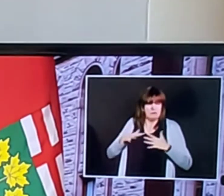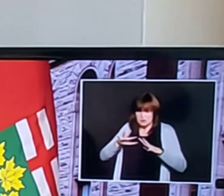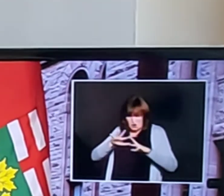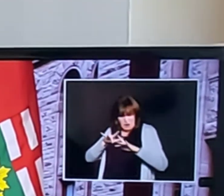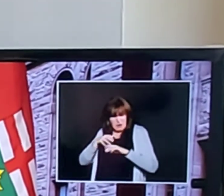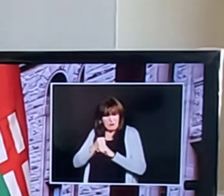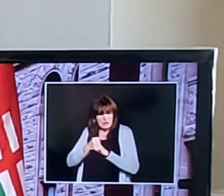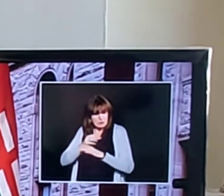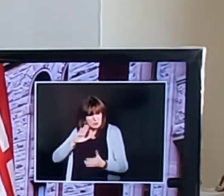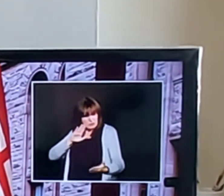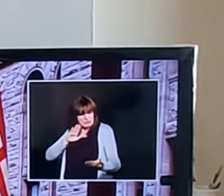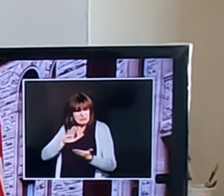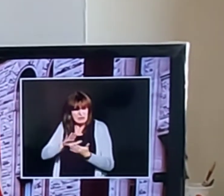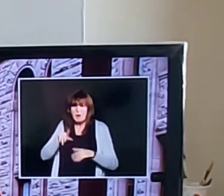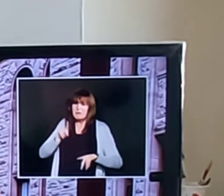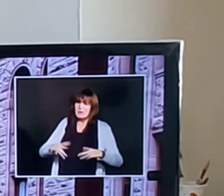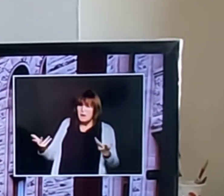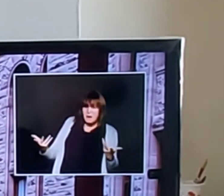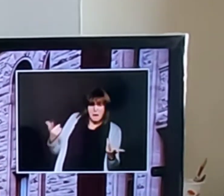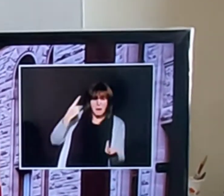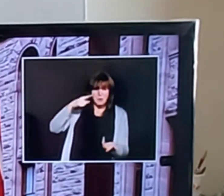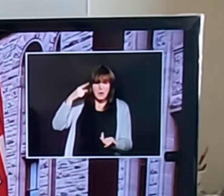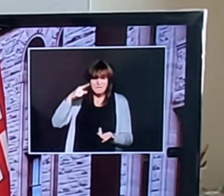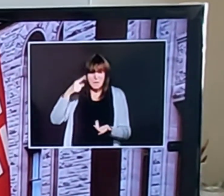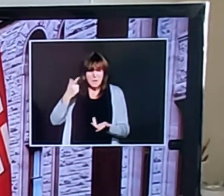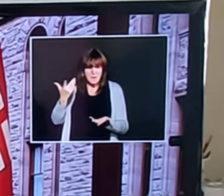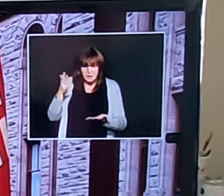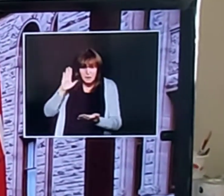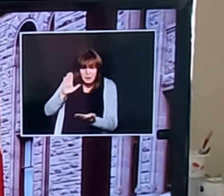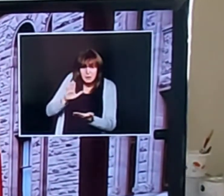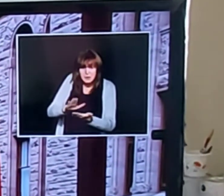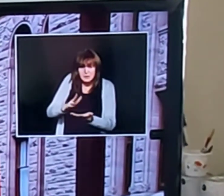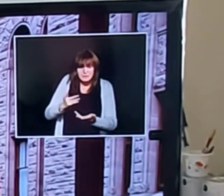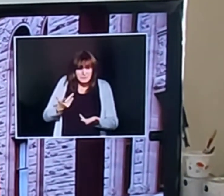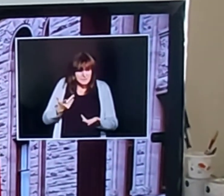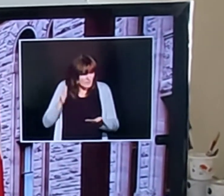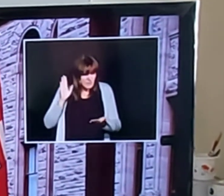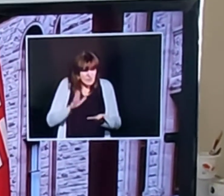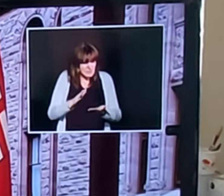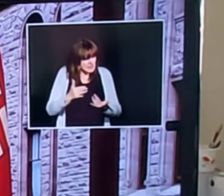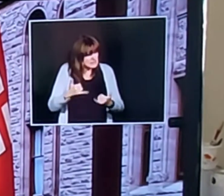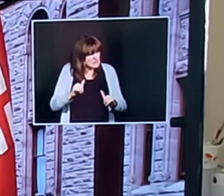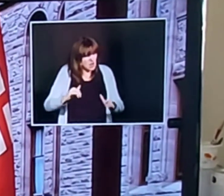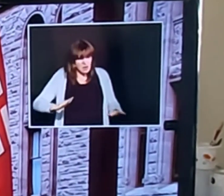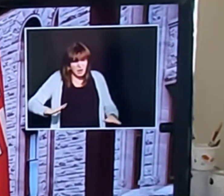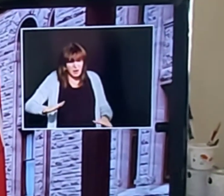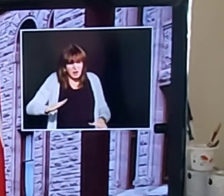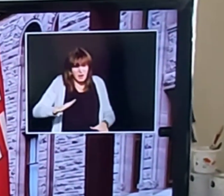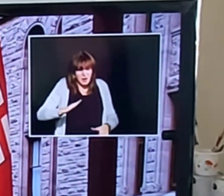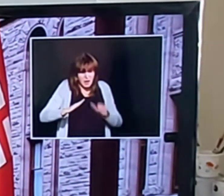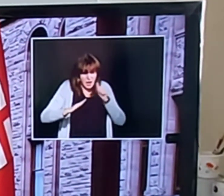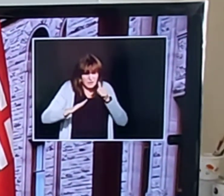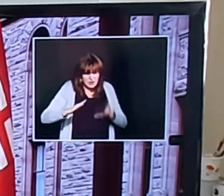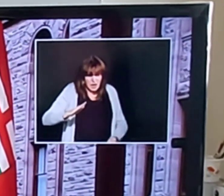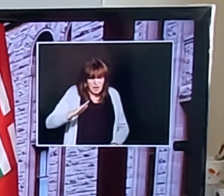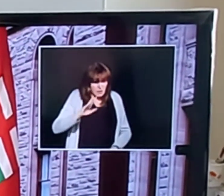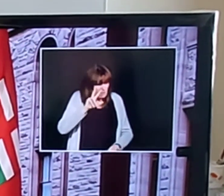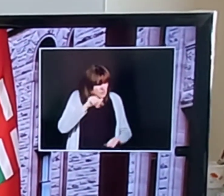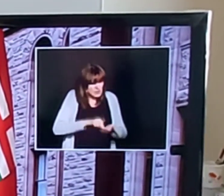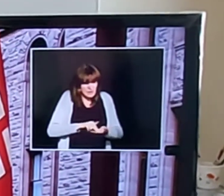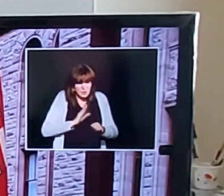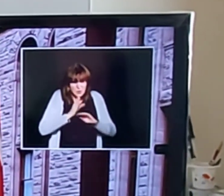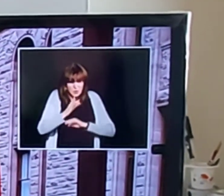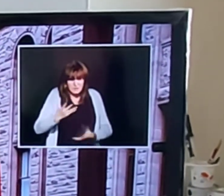not sure if necessary it's probably going to come down it didn't come down now we're looking at every day over three thousand and 35 miles a day